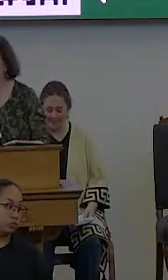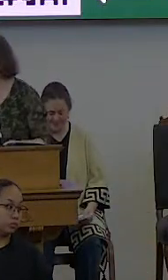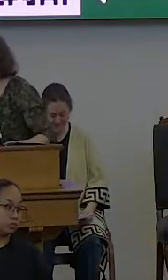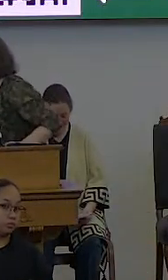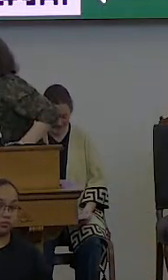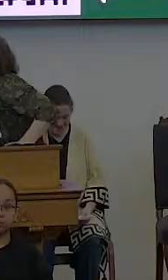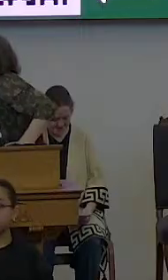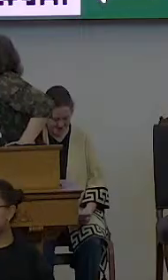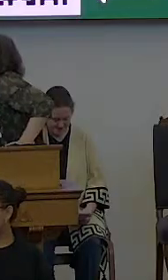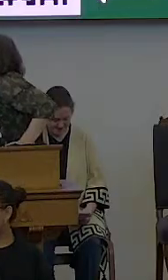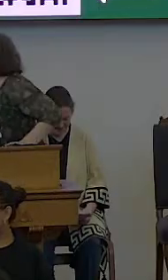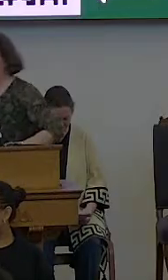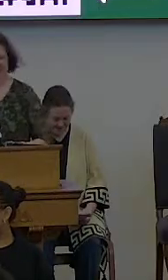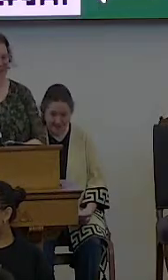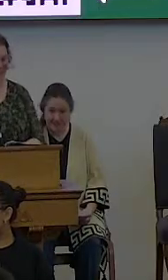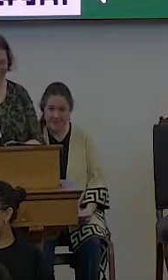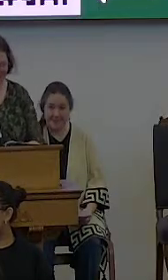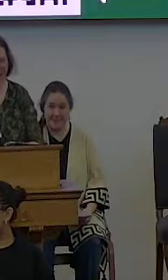Oh,